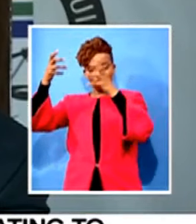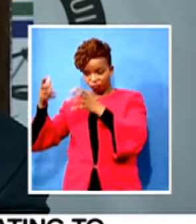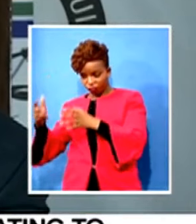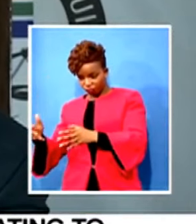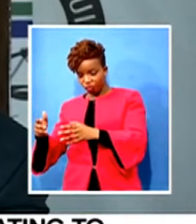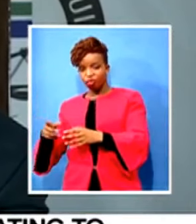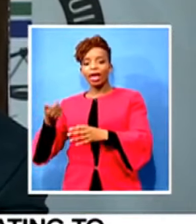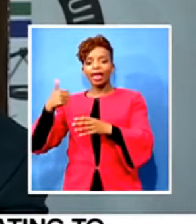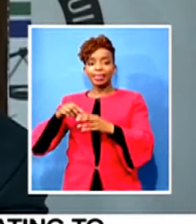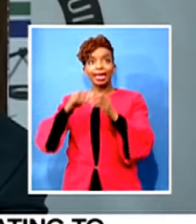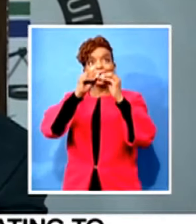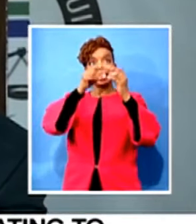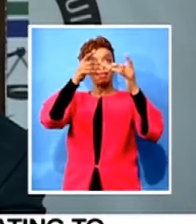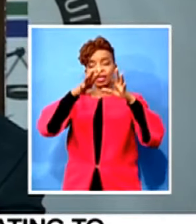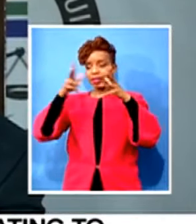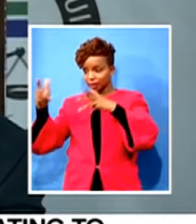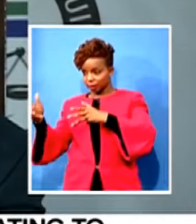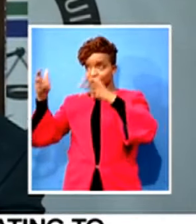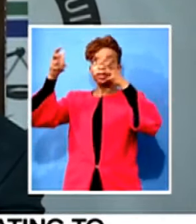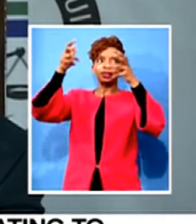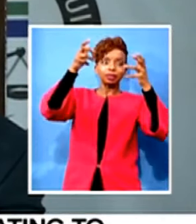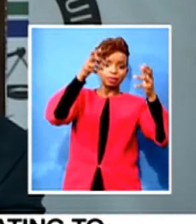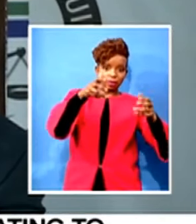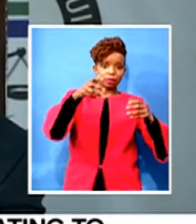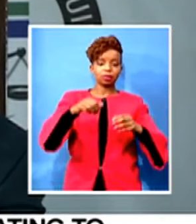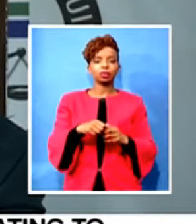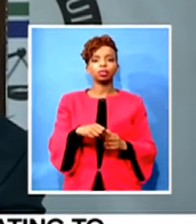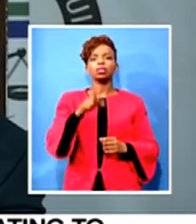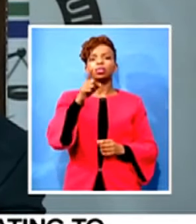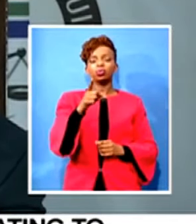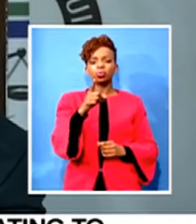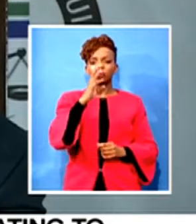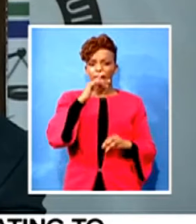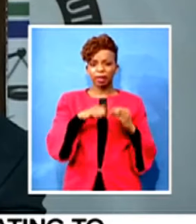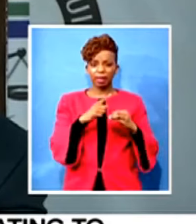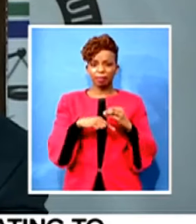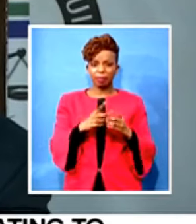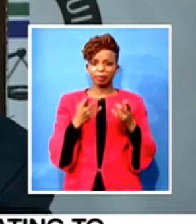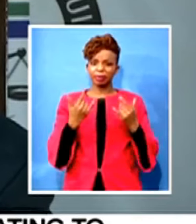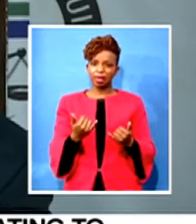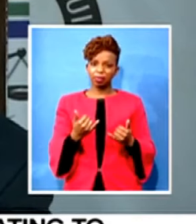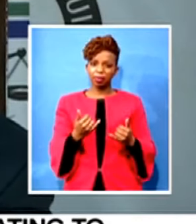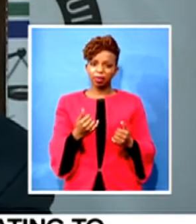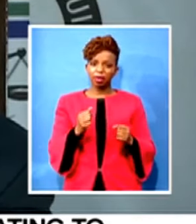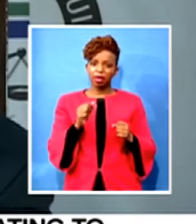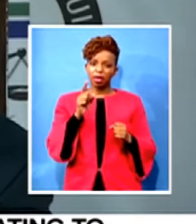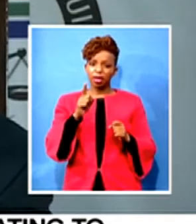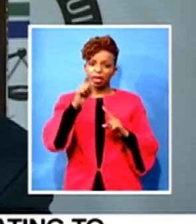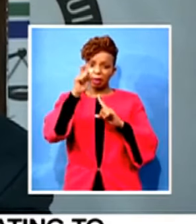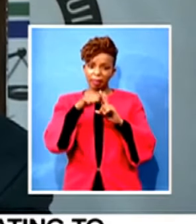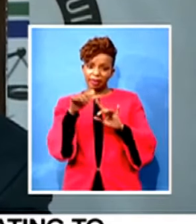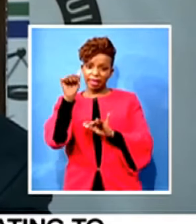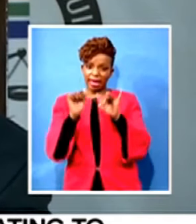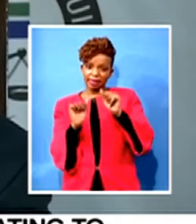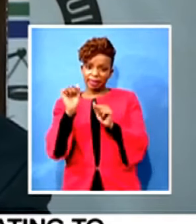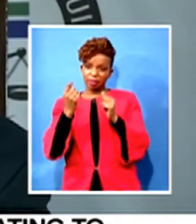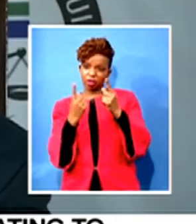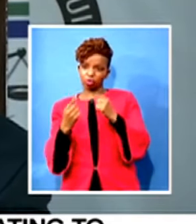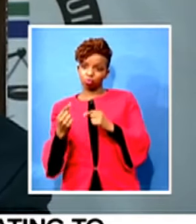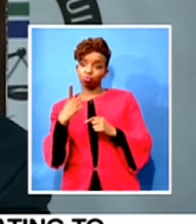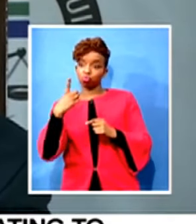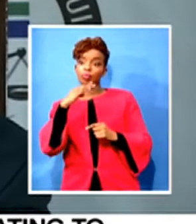geyser, you're not talking about the person who is coming to make the assessment. No, you talk about later. No, the person who's making the assessment,